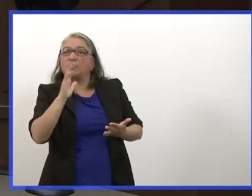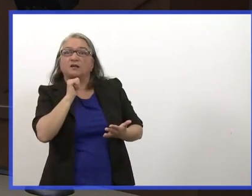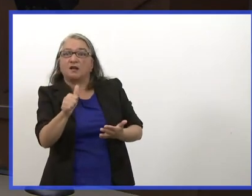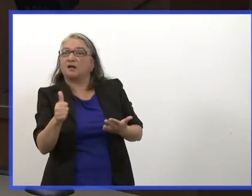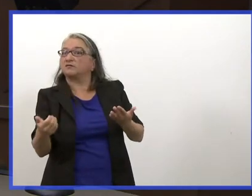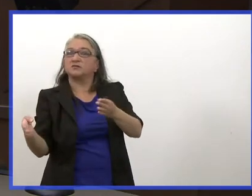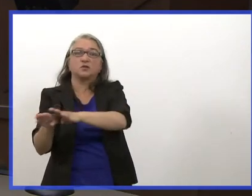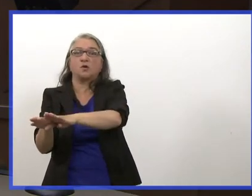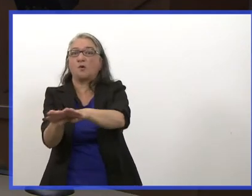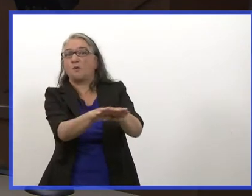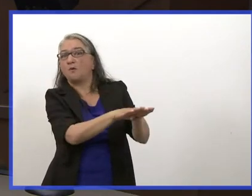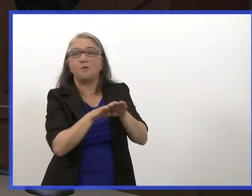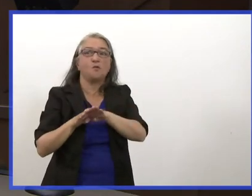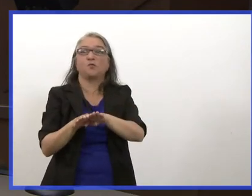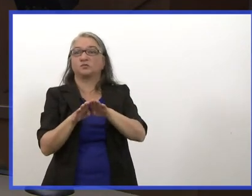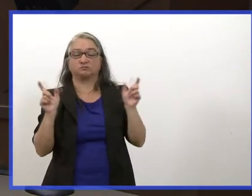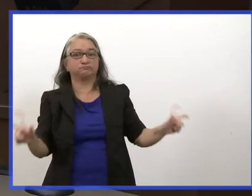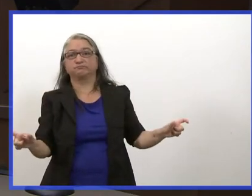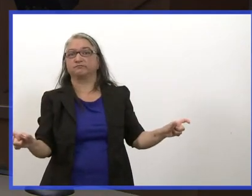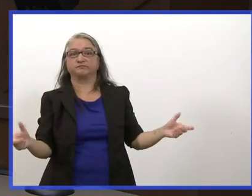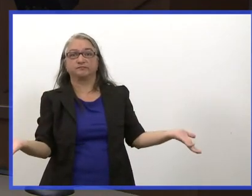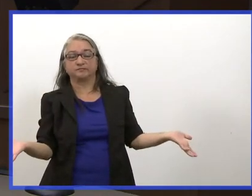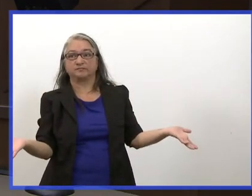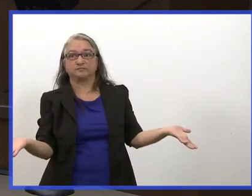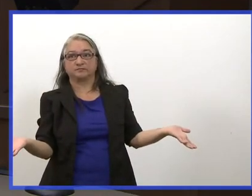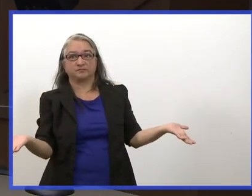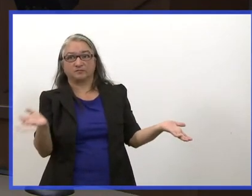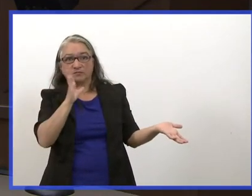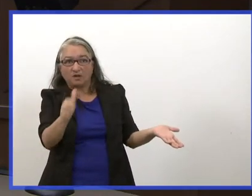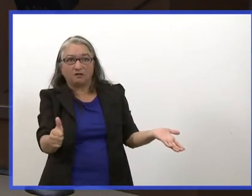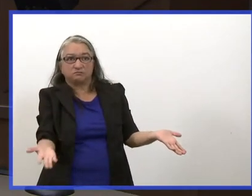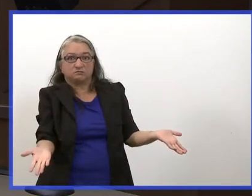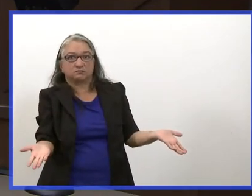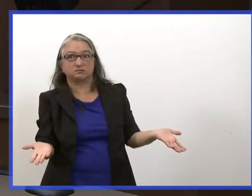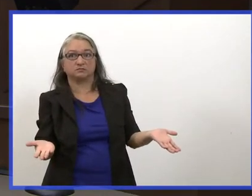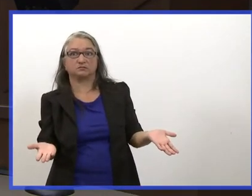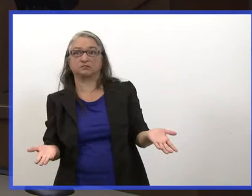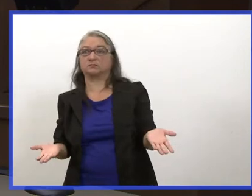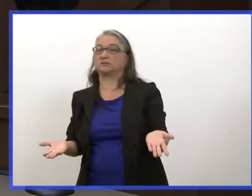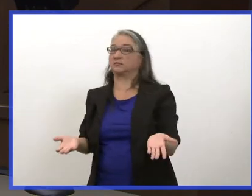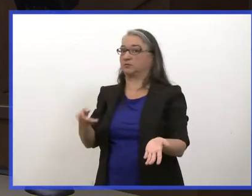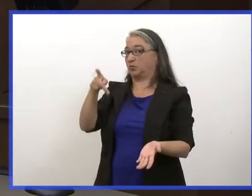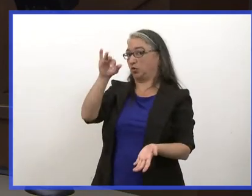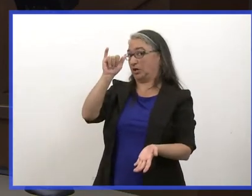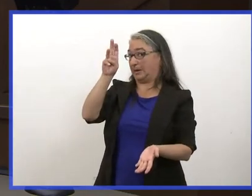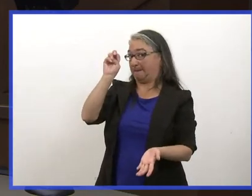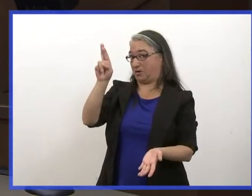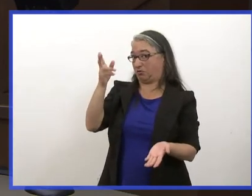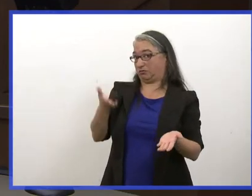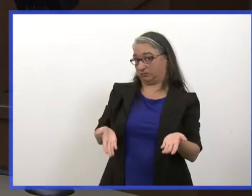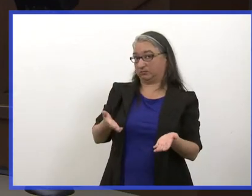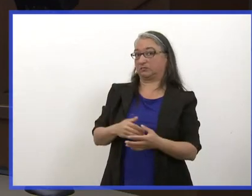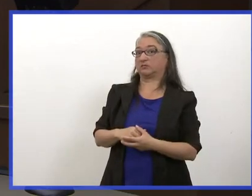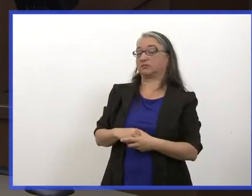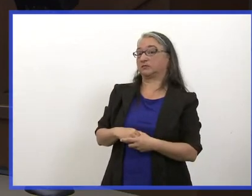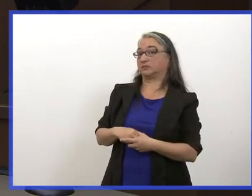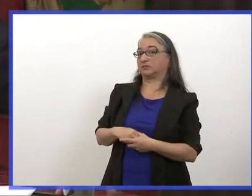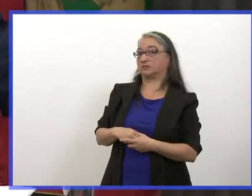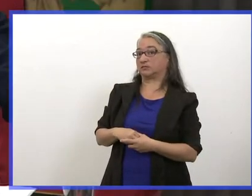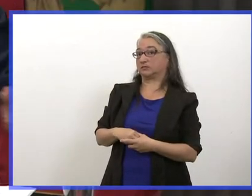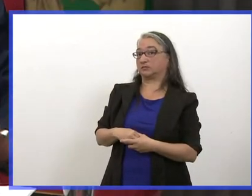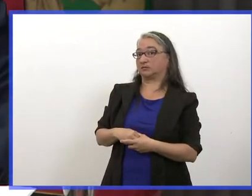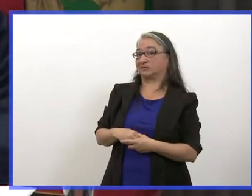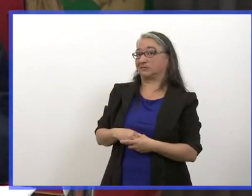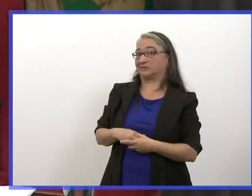situation? Well, I can start with that one, Brent. We just announced additional